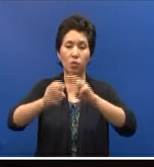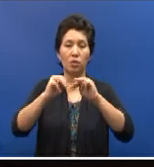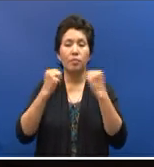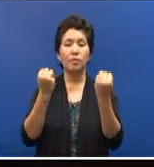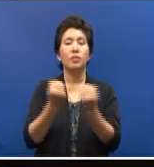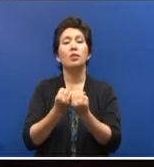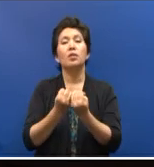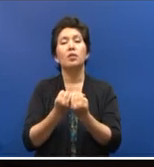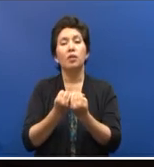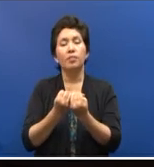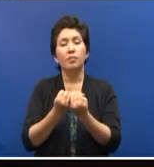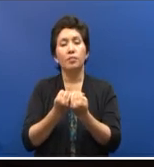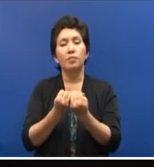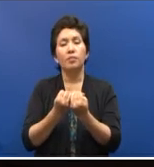Okay,